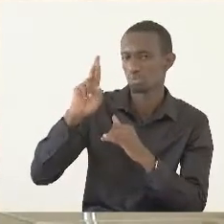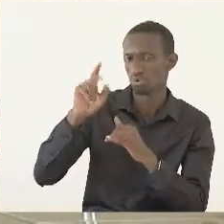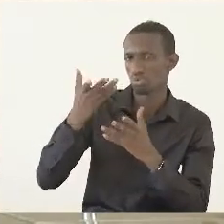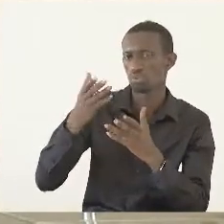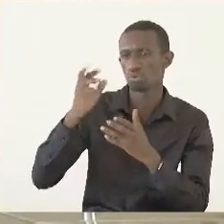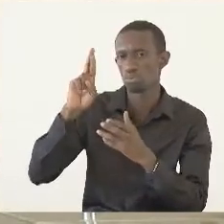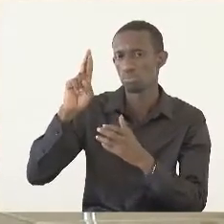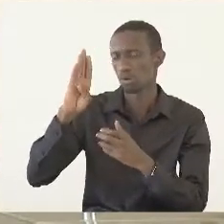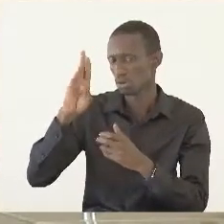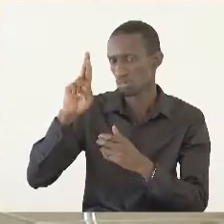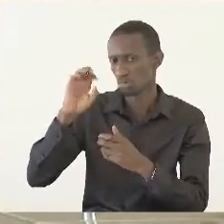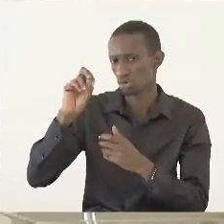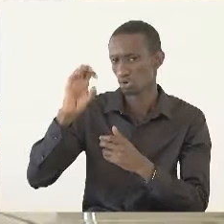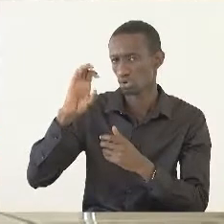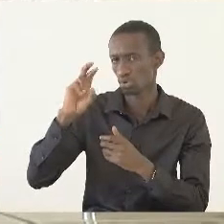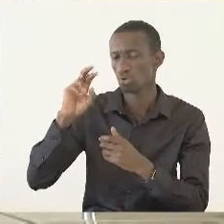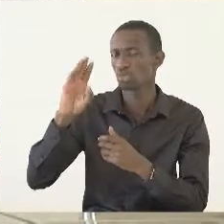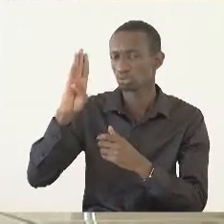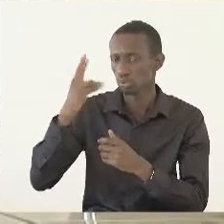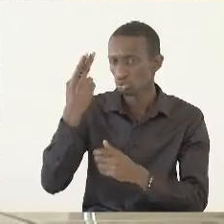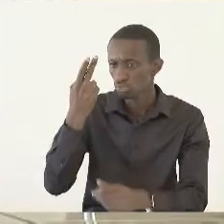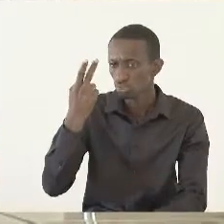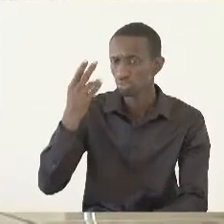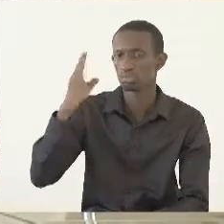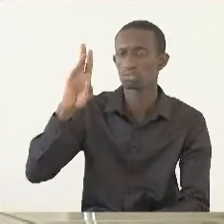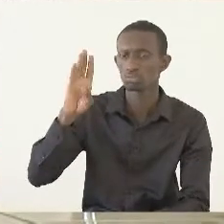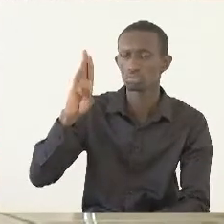as chloro. So this is 2-bromo,